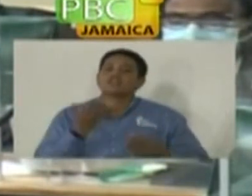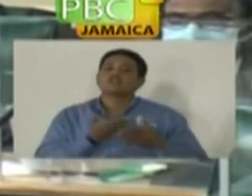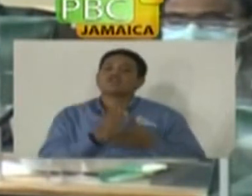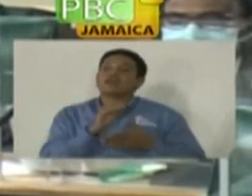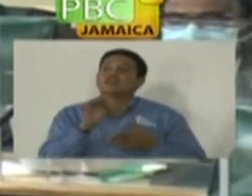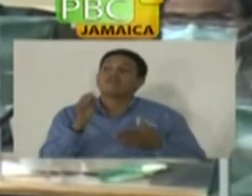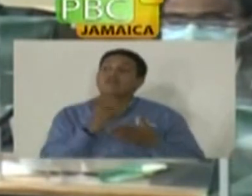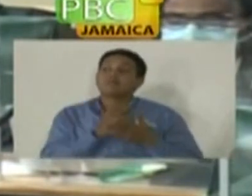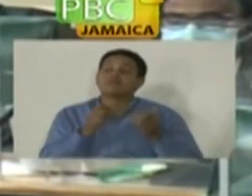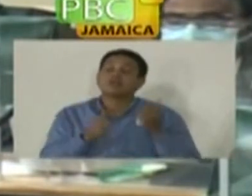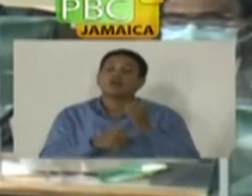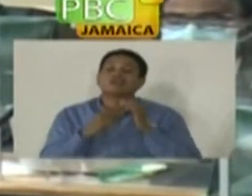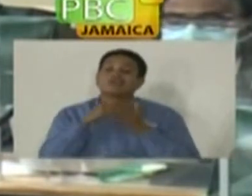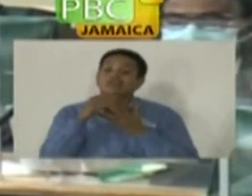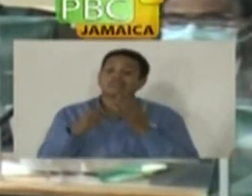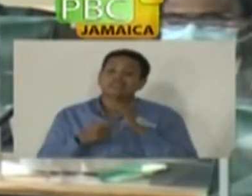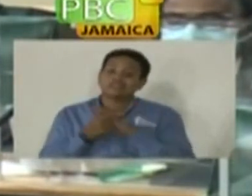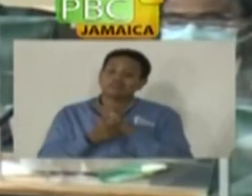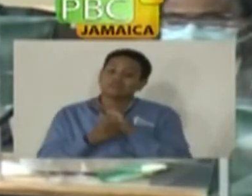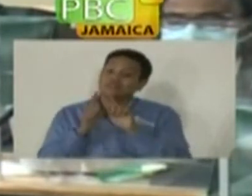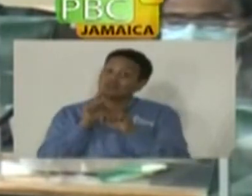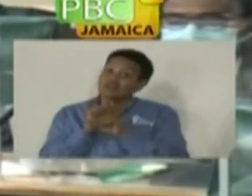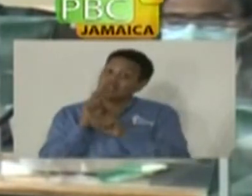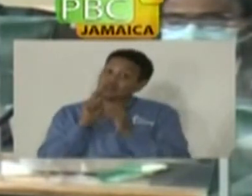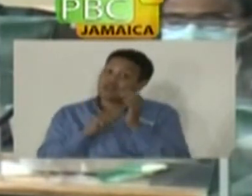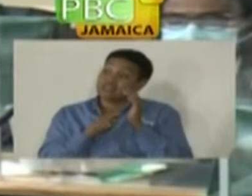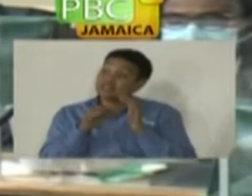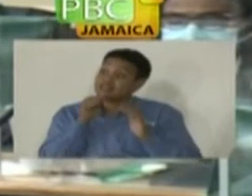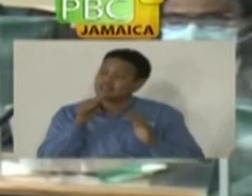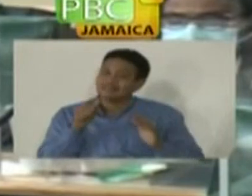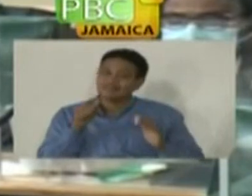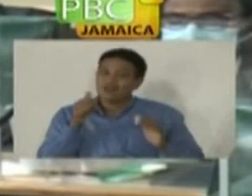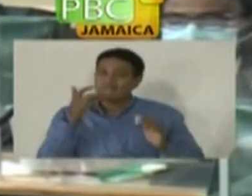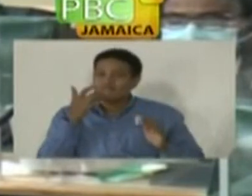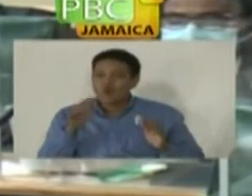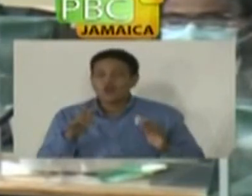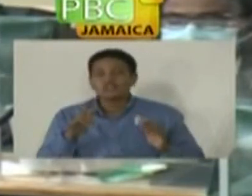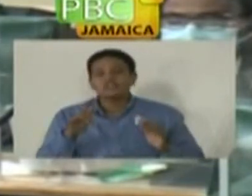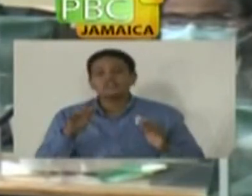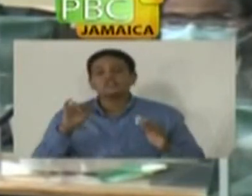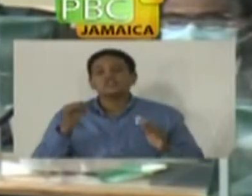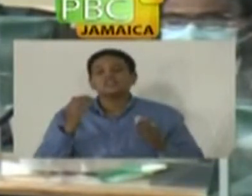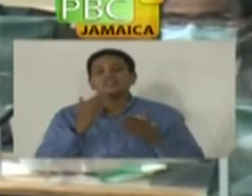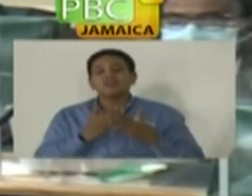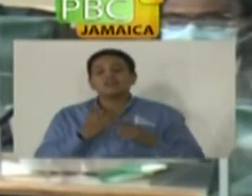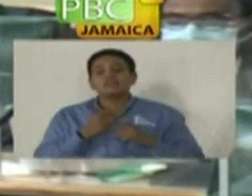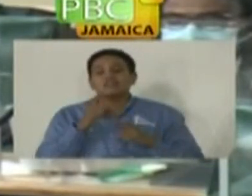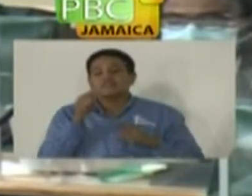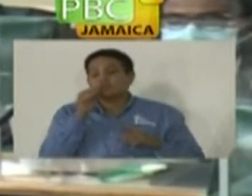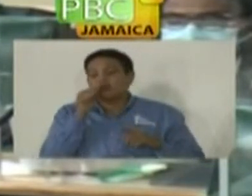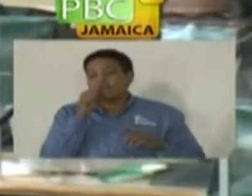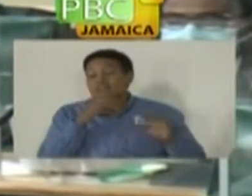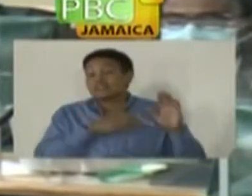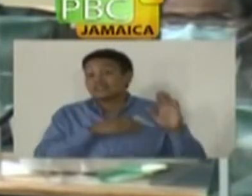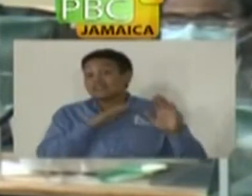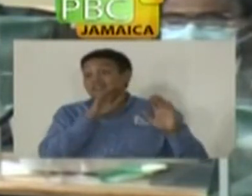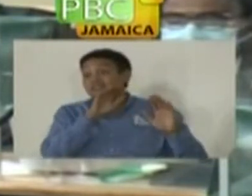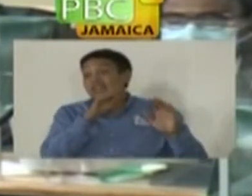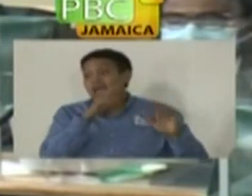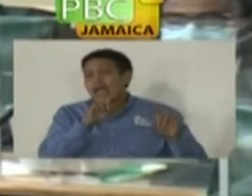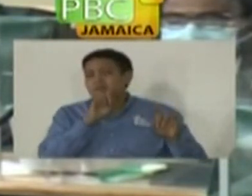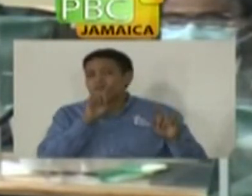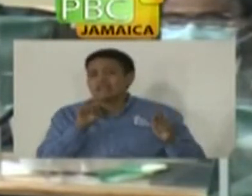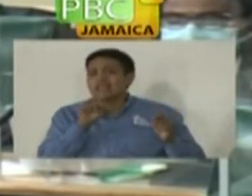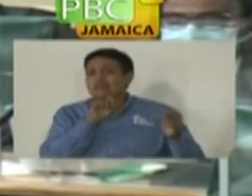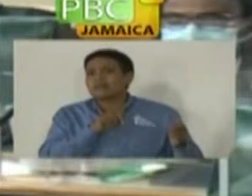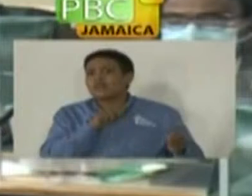appeal under these bills, recognizing that it would be unfortunate if just the fact that you were a private citizen